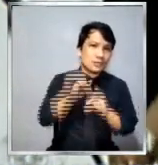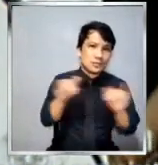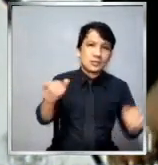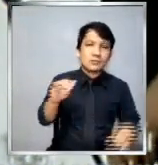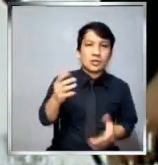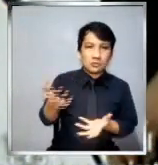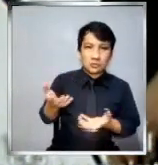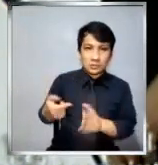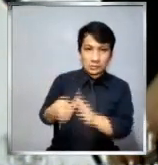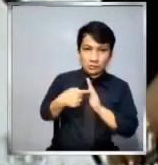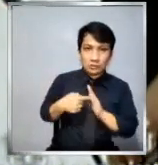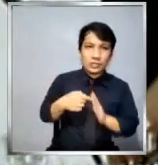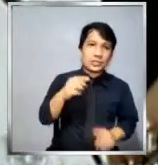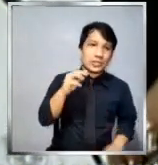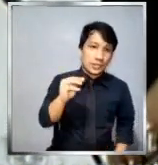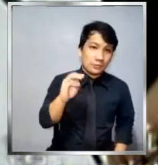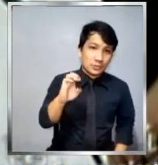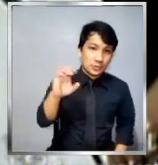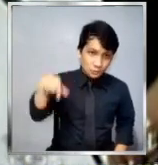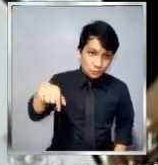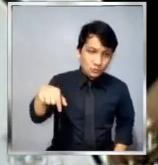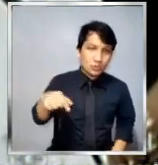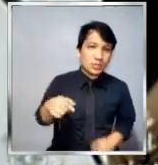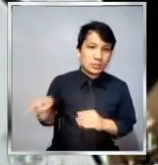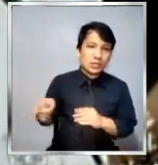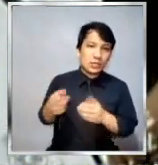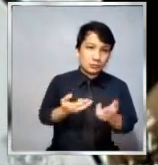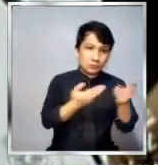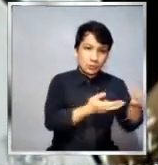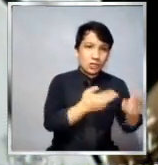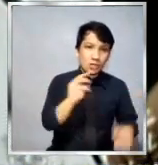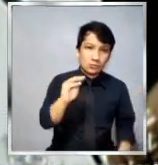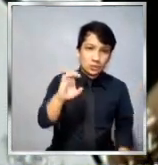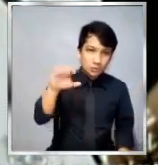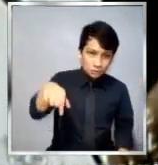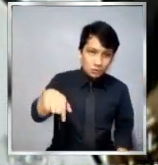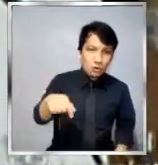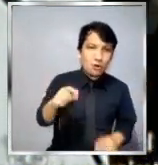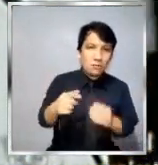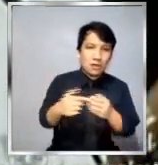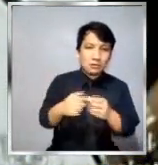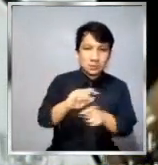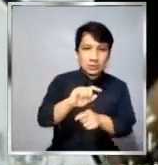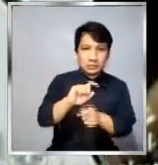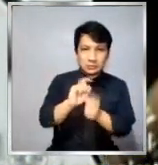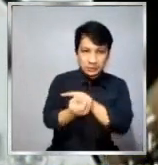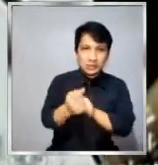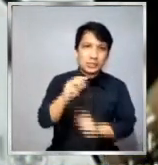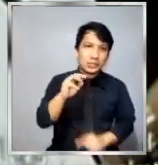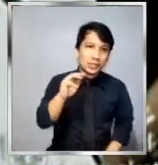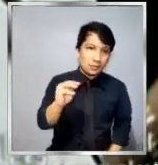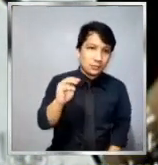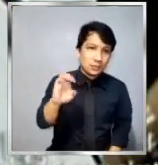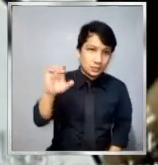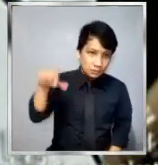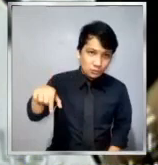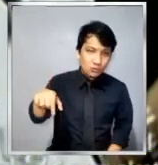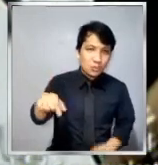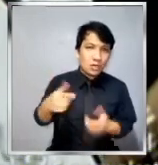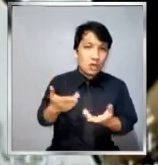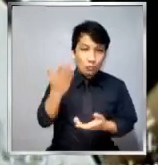will recommend also that Bacolod City be placed on MECQ as recommended by the IATF. Yes,